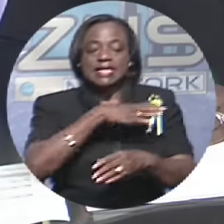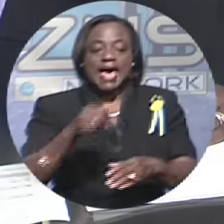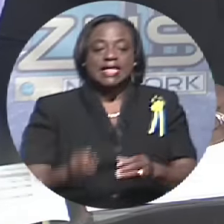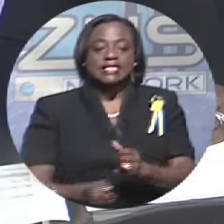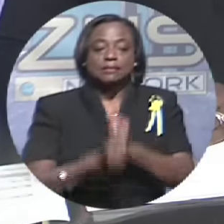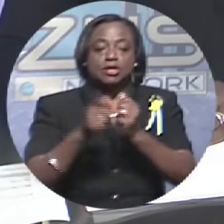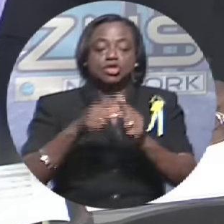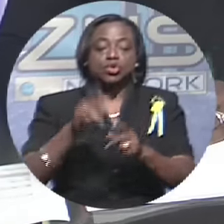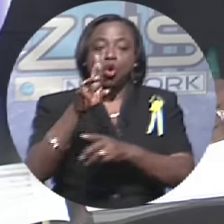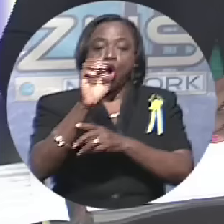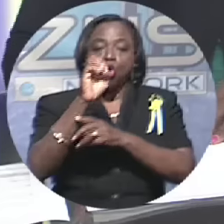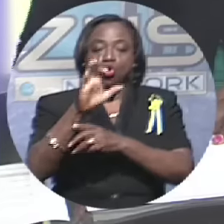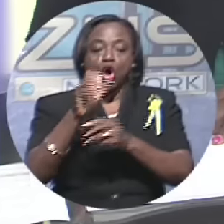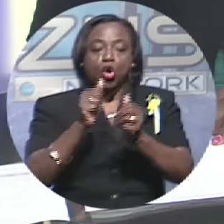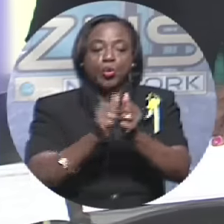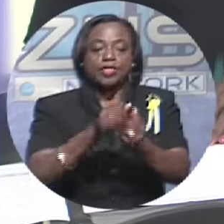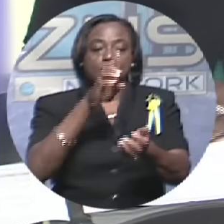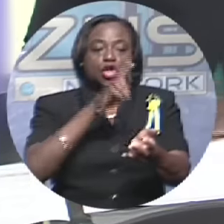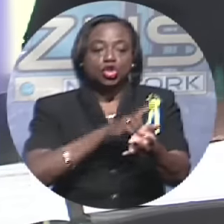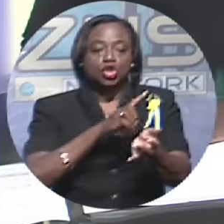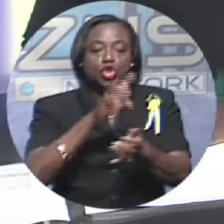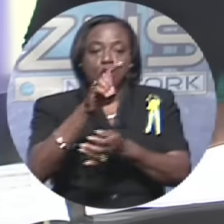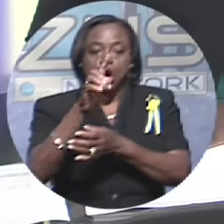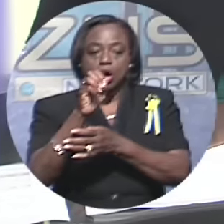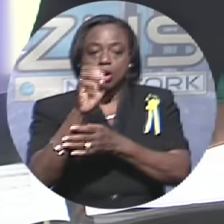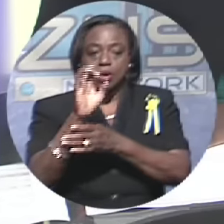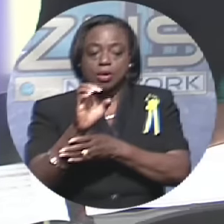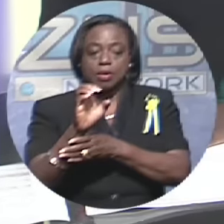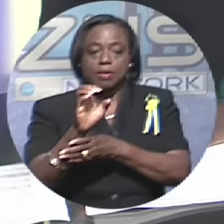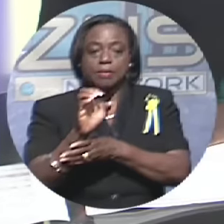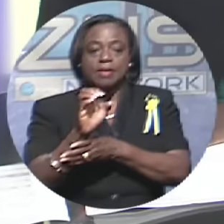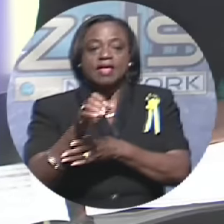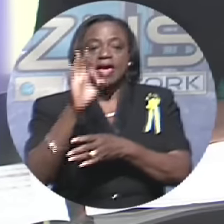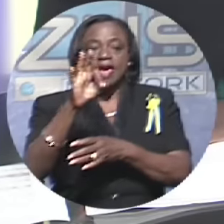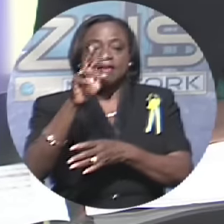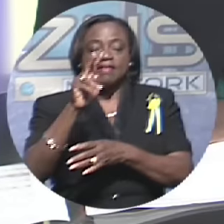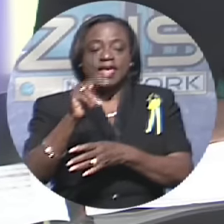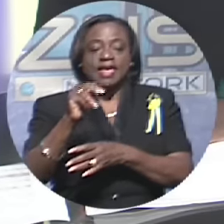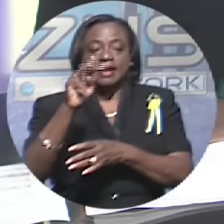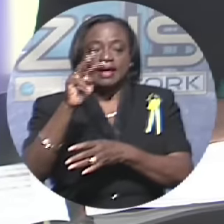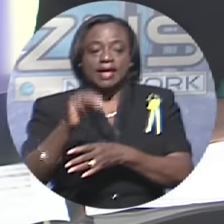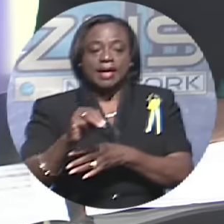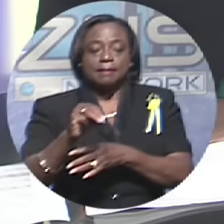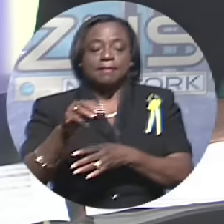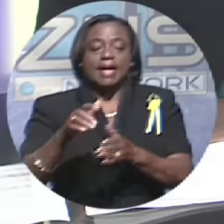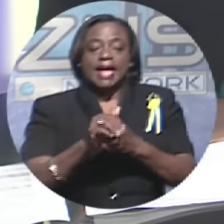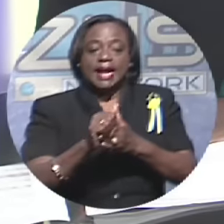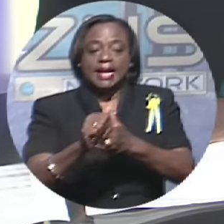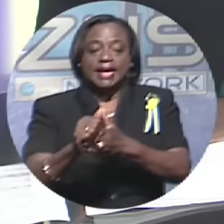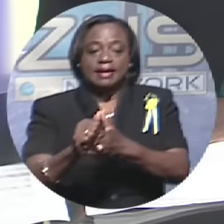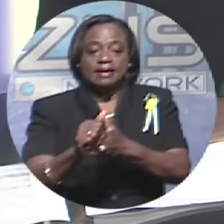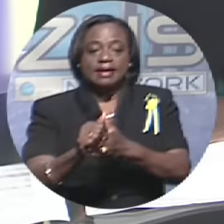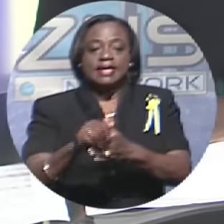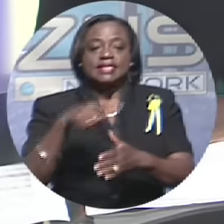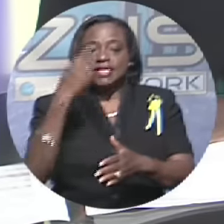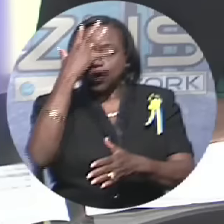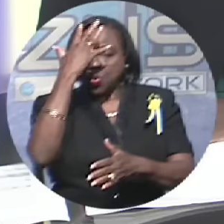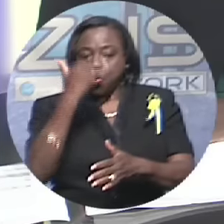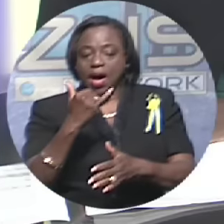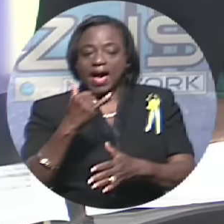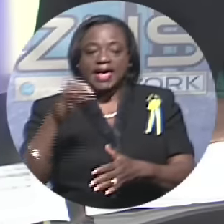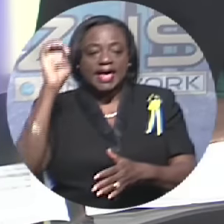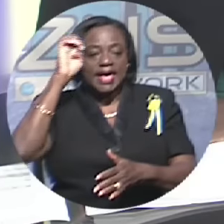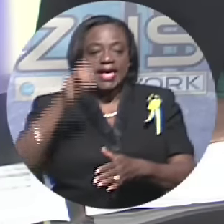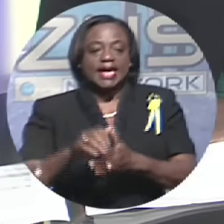Christie Park last night. Al Davies Munnings tells us tonight that the F.N.M. leader didn't mince words on why he can lead the party to